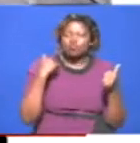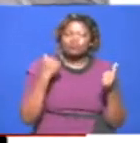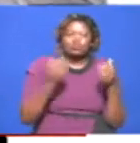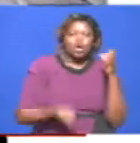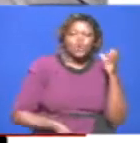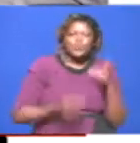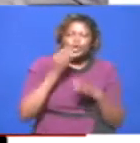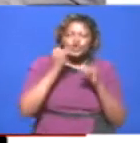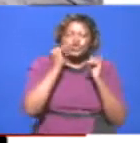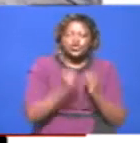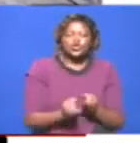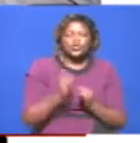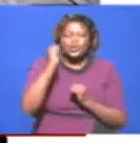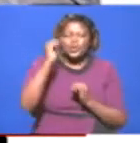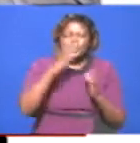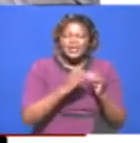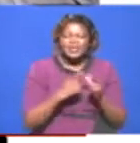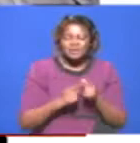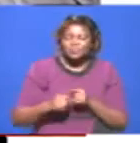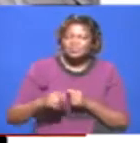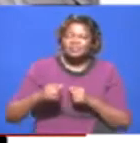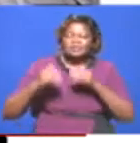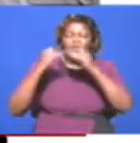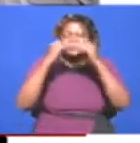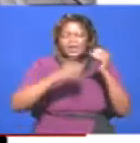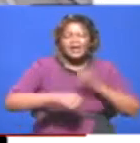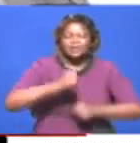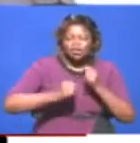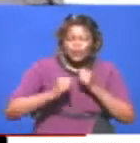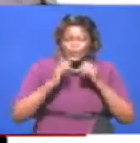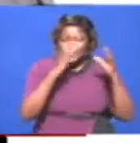with the Democratic Action Party of Kenya, DAP-K.